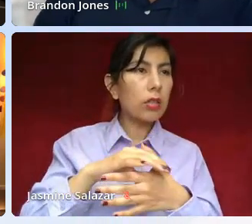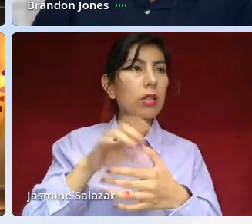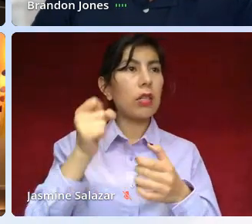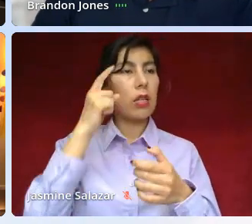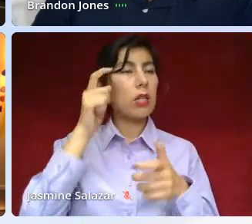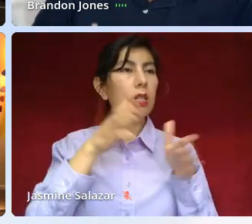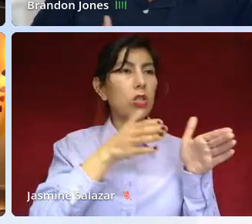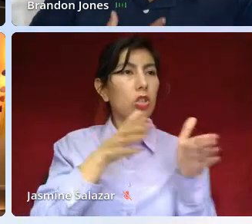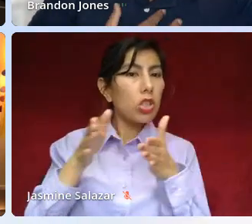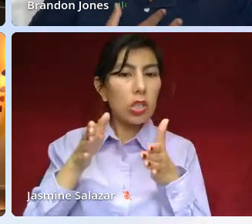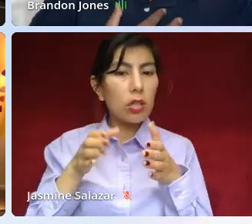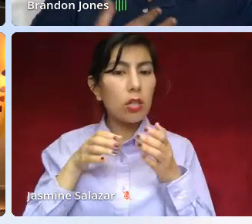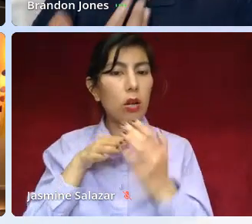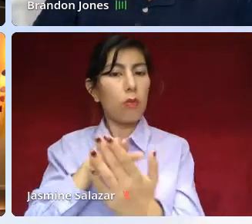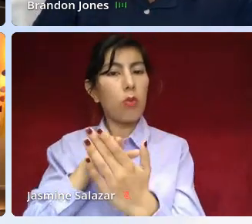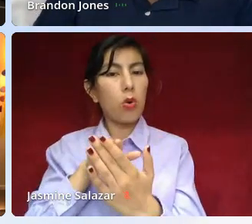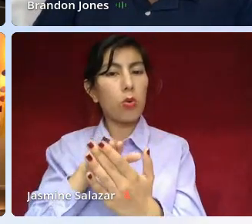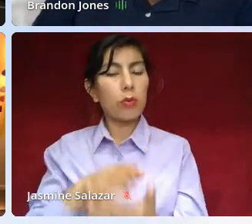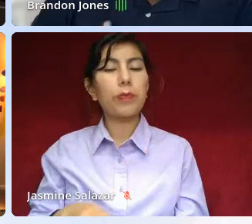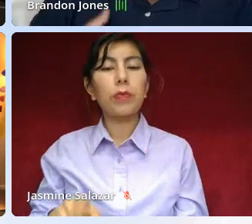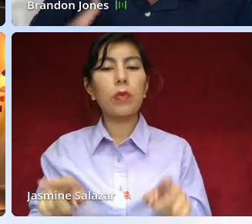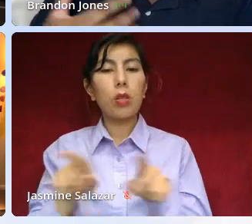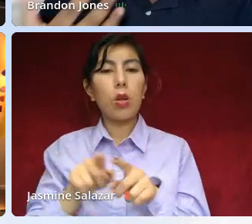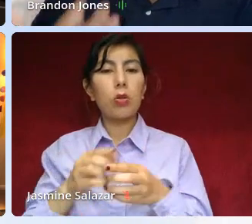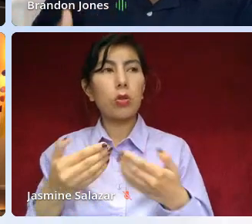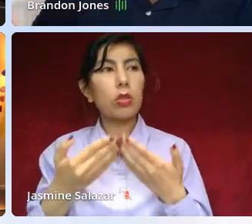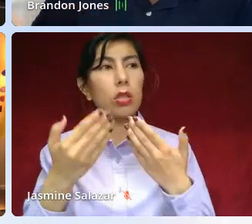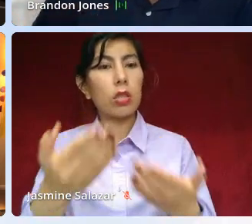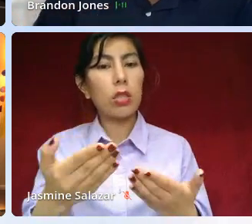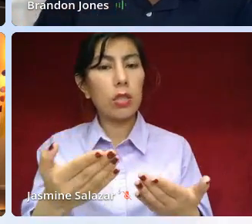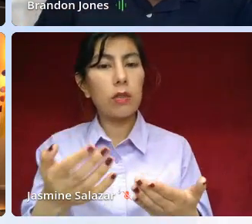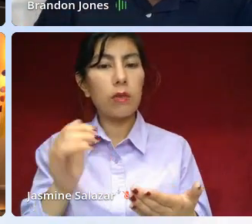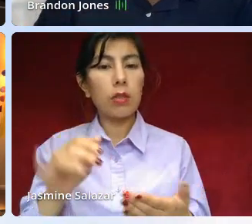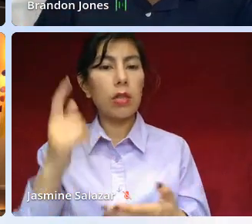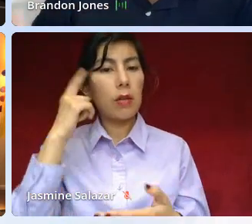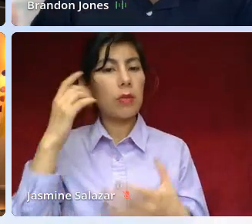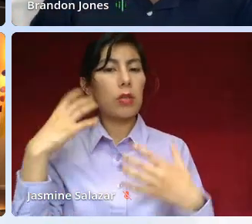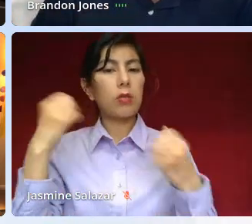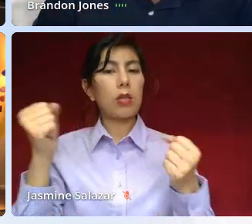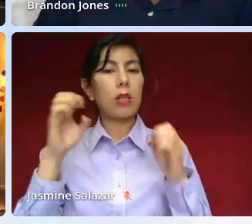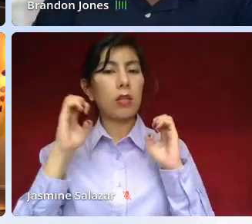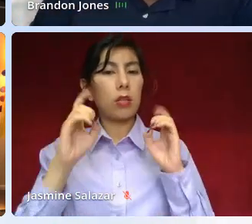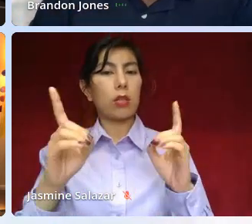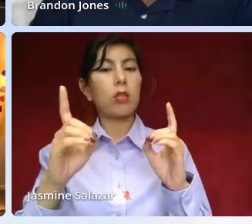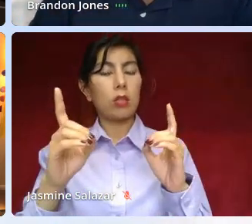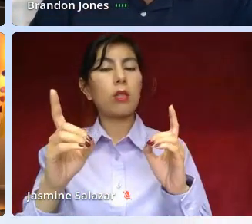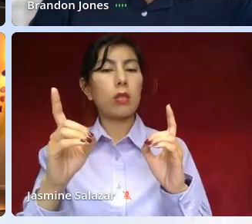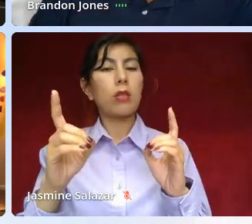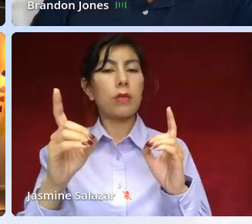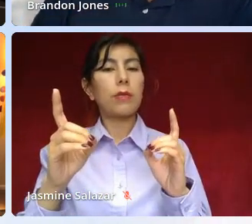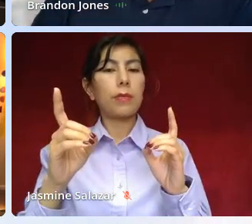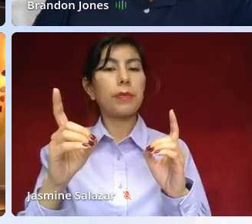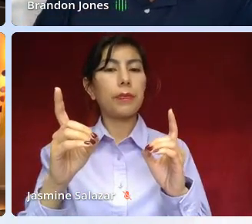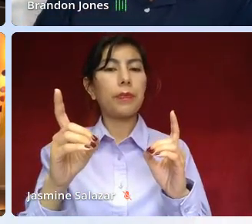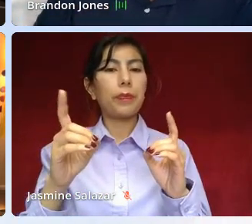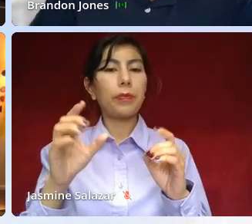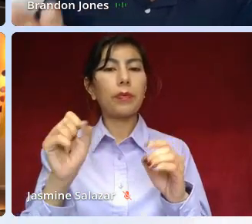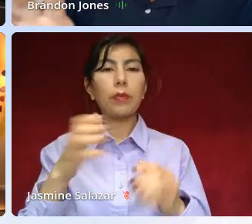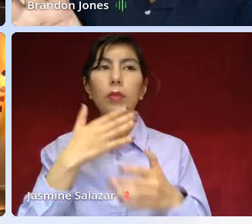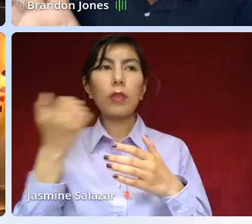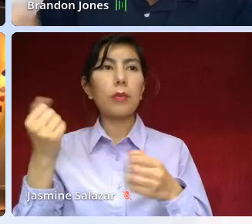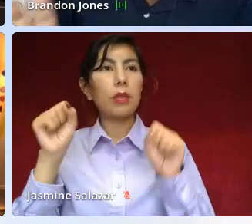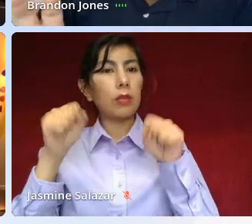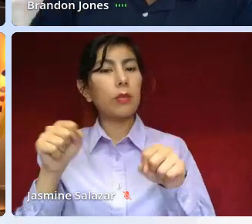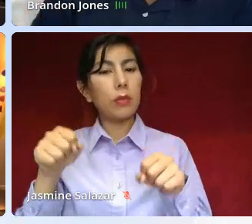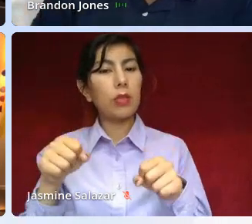approaches, and then also delivering kind of some of that mental health education or behavioral health education to the best of our ability.